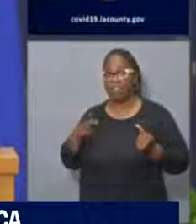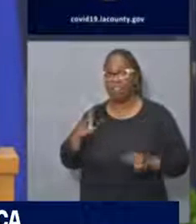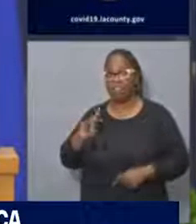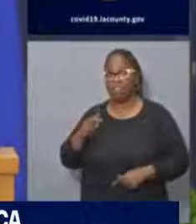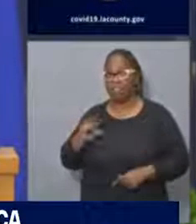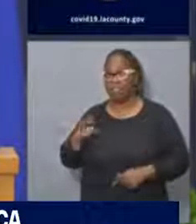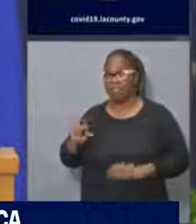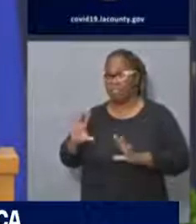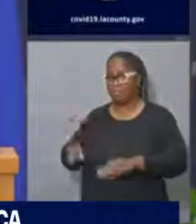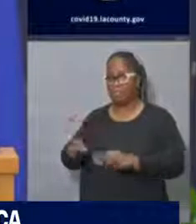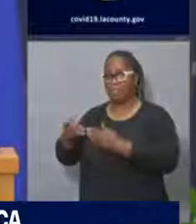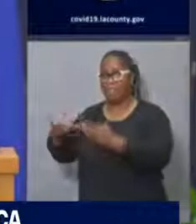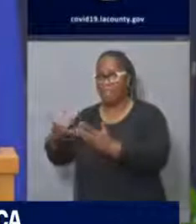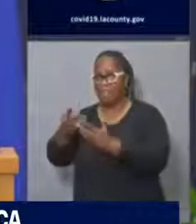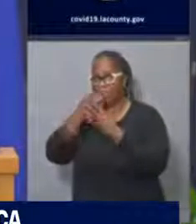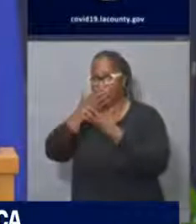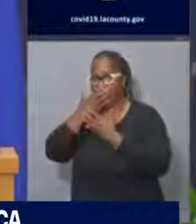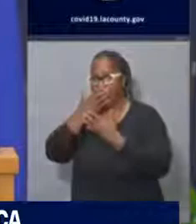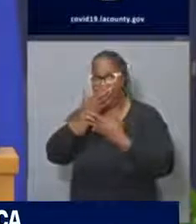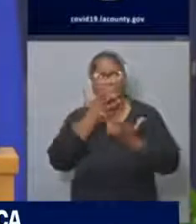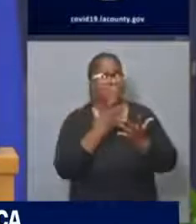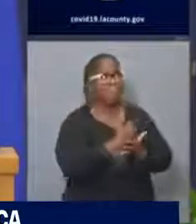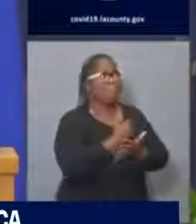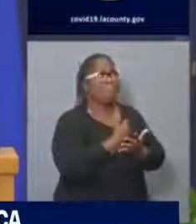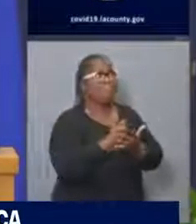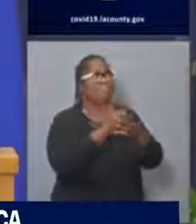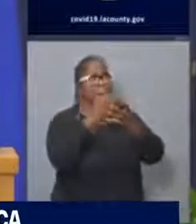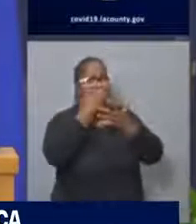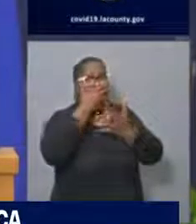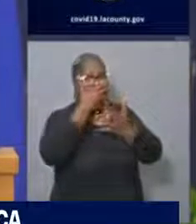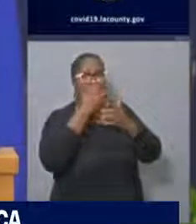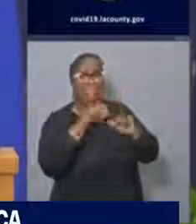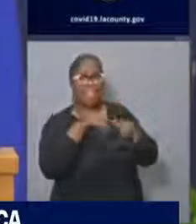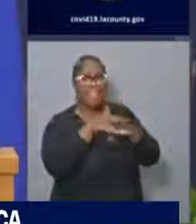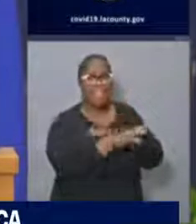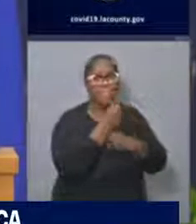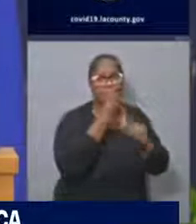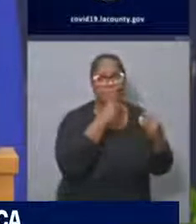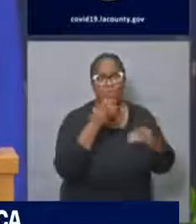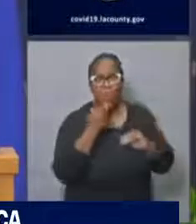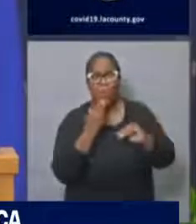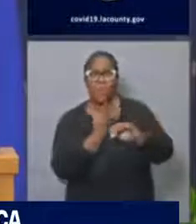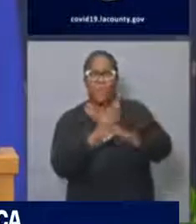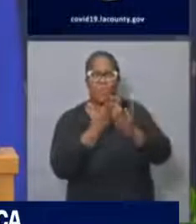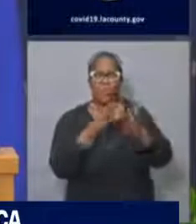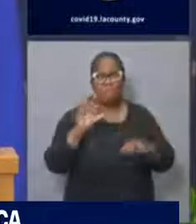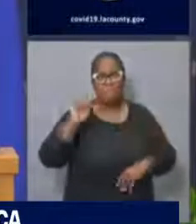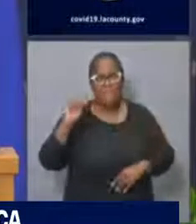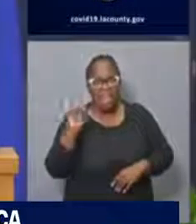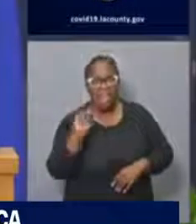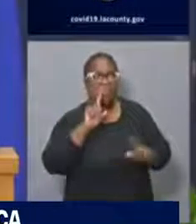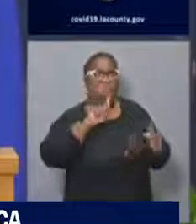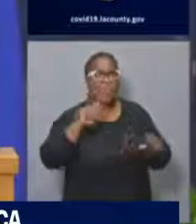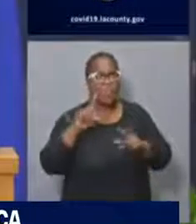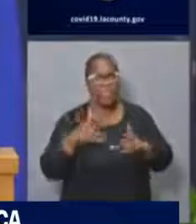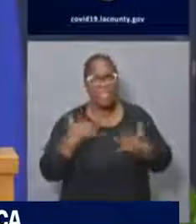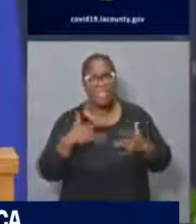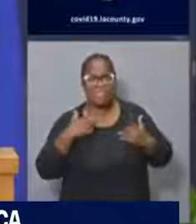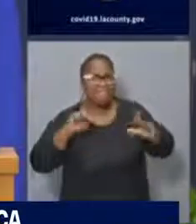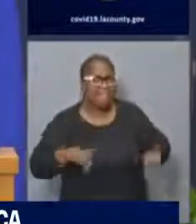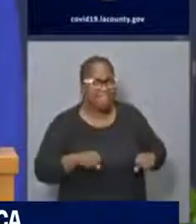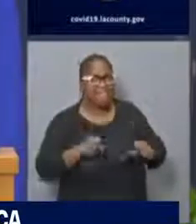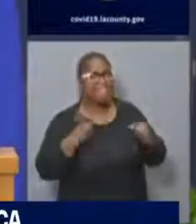businesses like grocery stores, use public restrooms, and attend service-based events. I want to thank